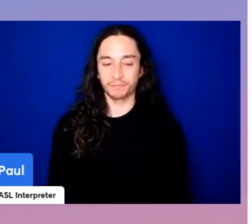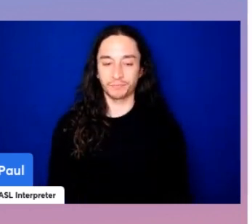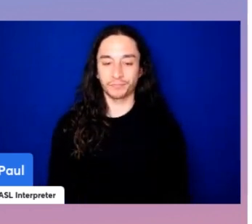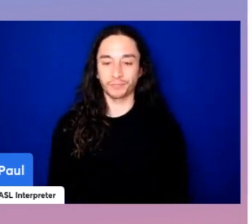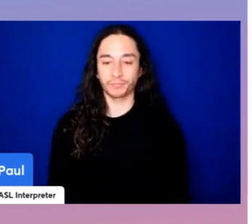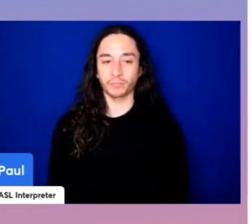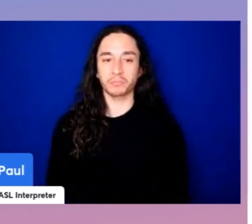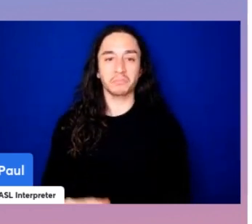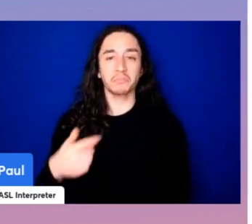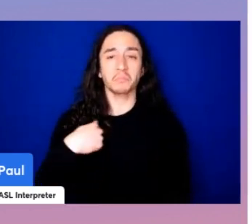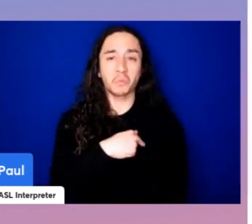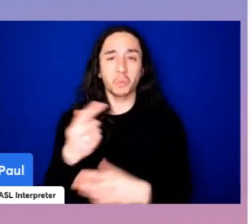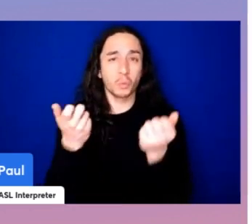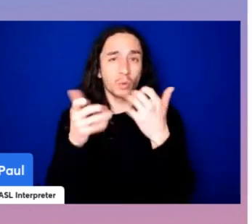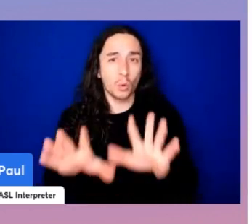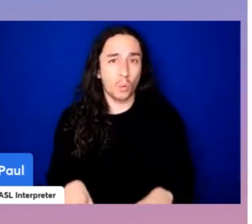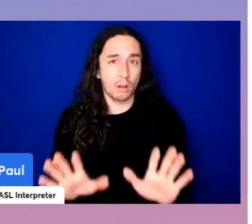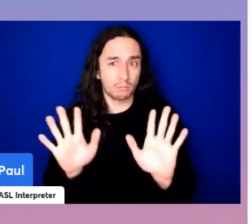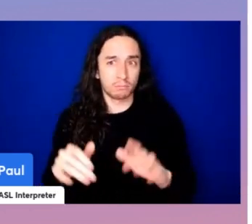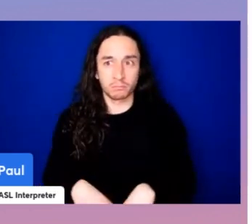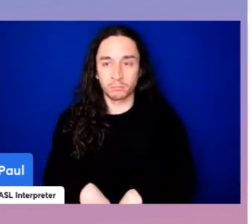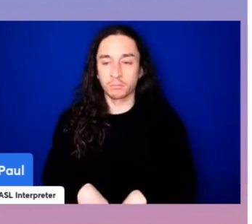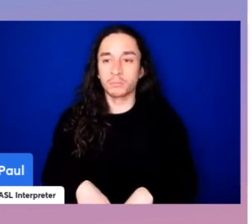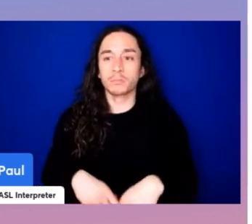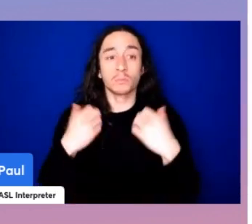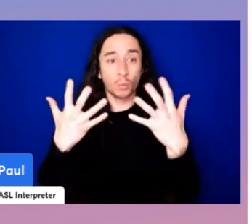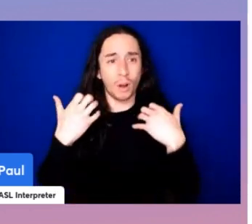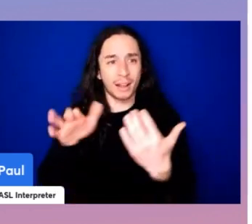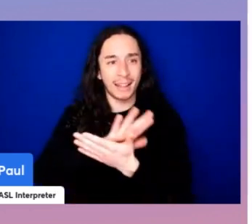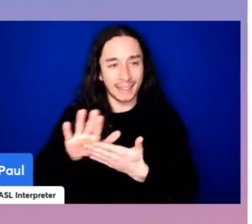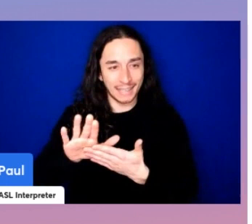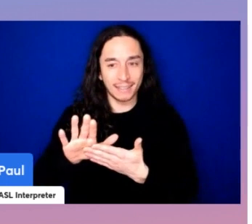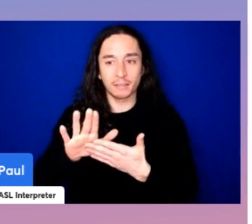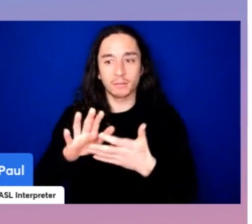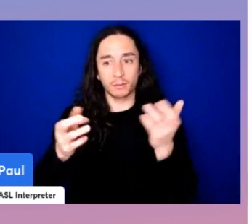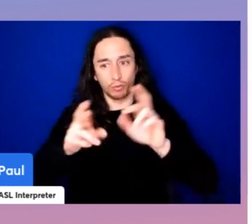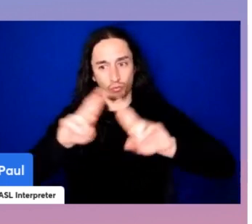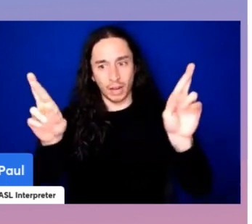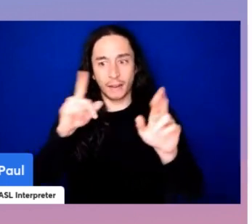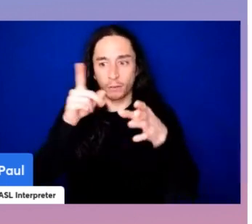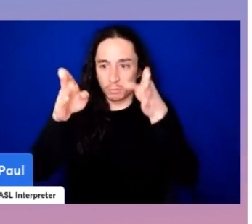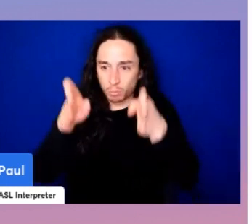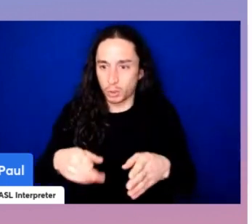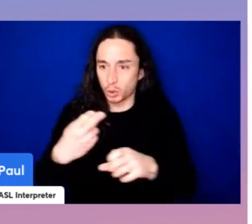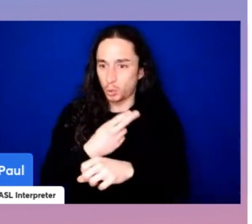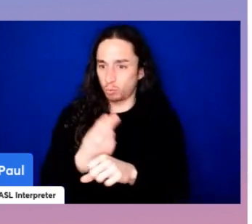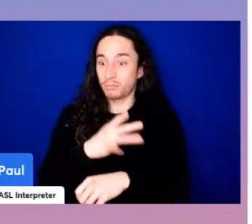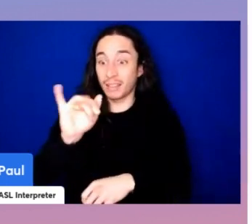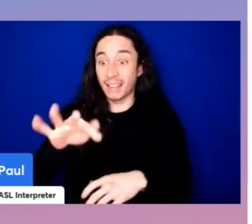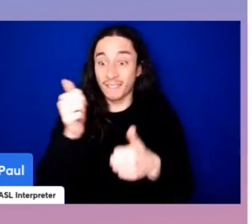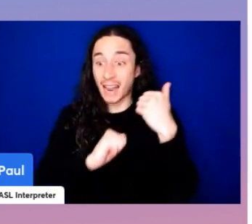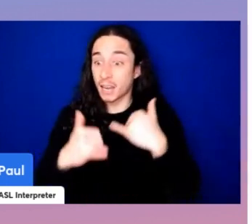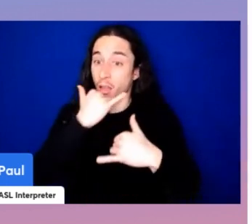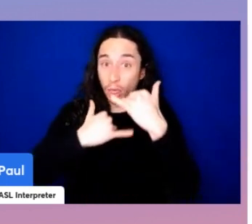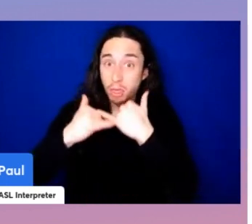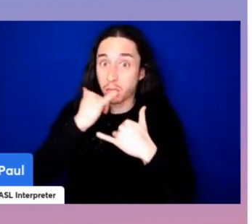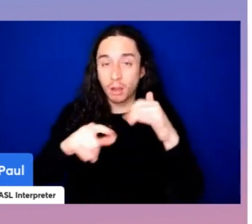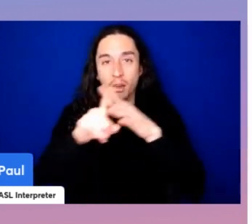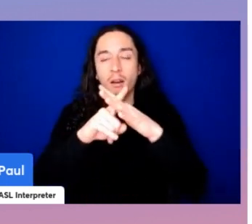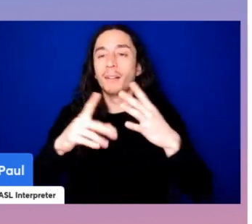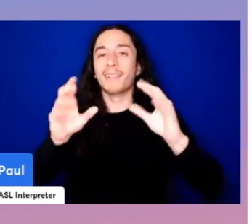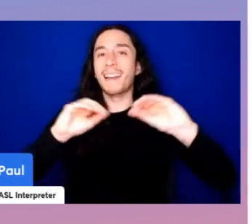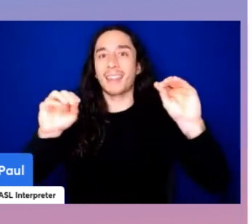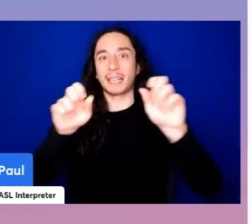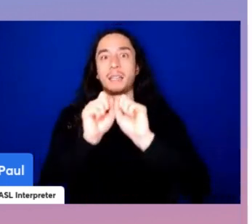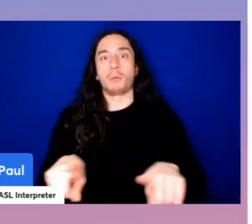And we don't want that. We want it to be clean and we're ready for someone to use. And if there is any mistakes, that nothing gets